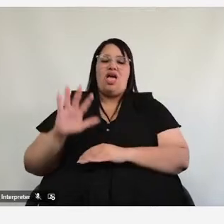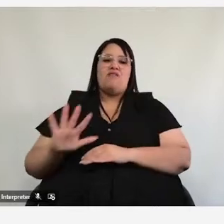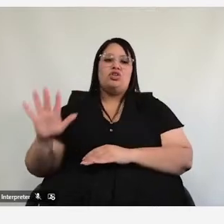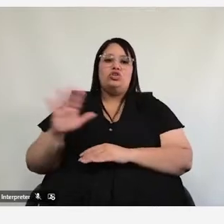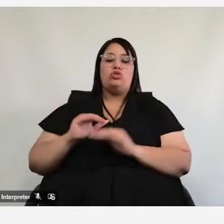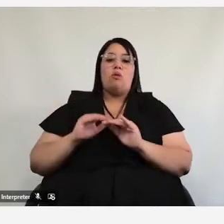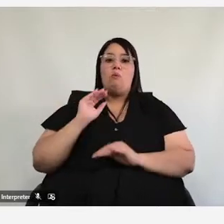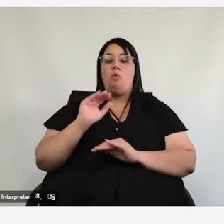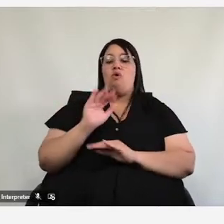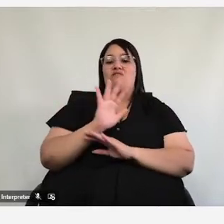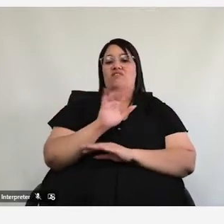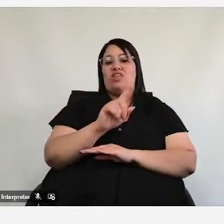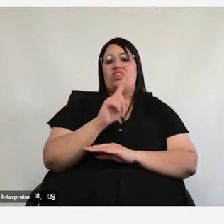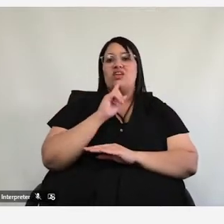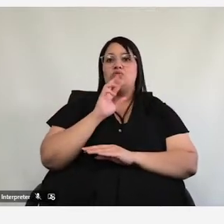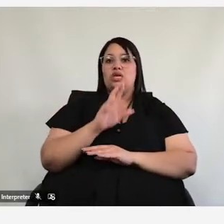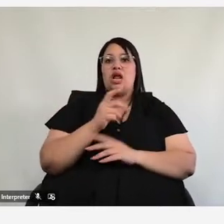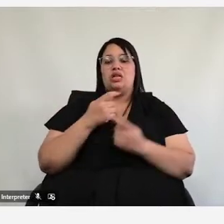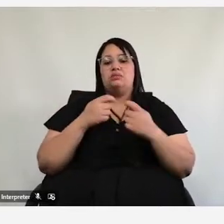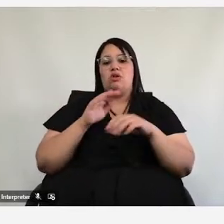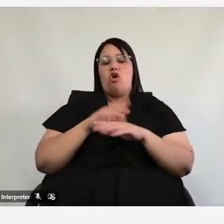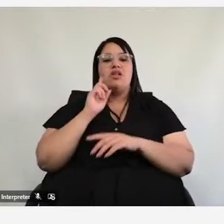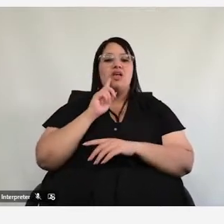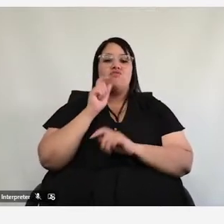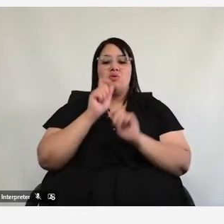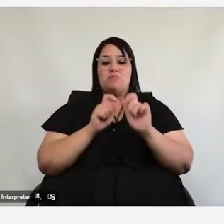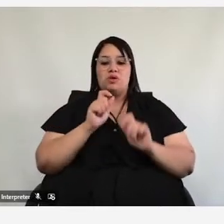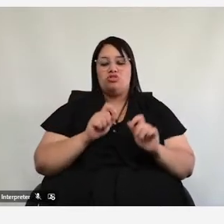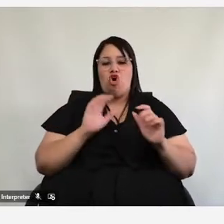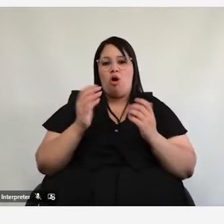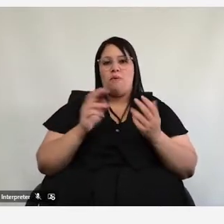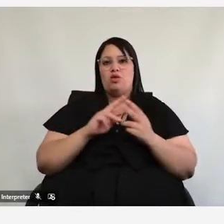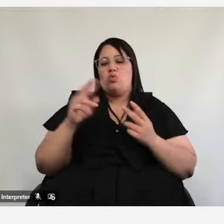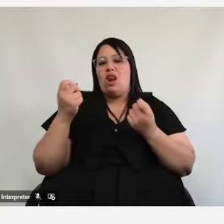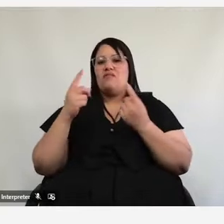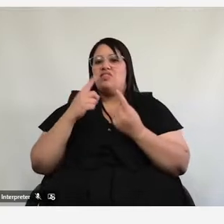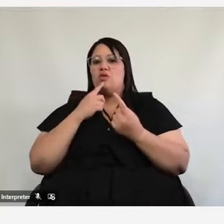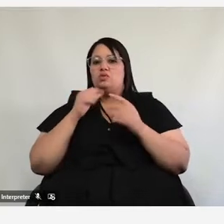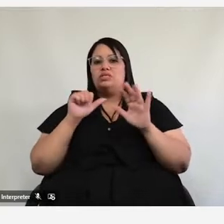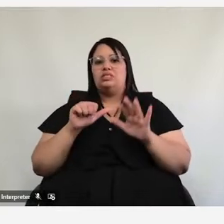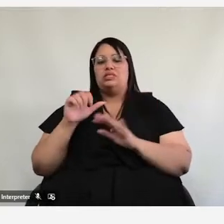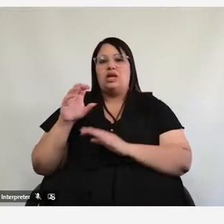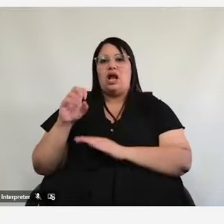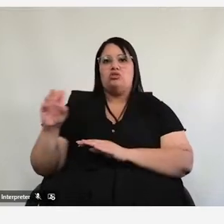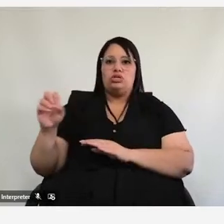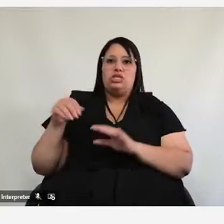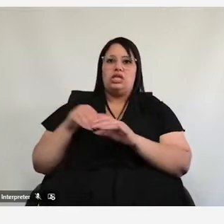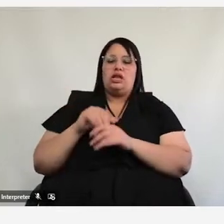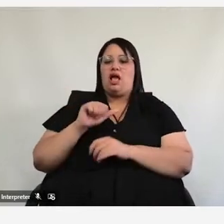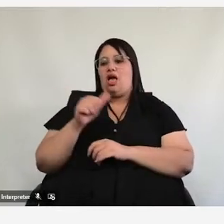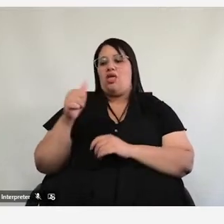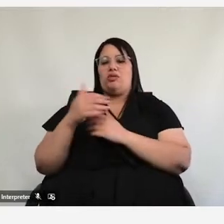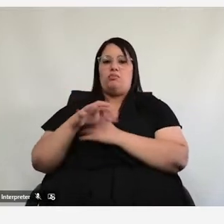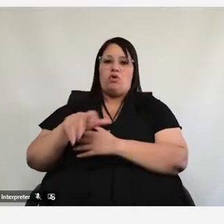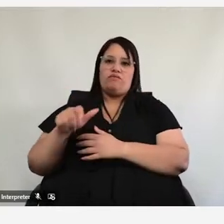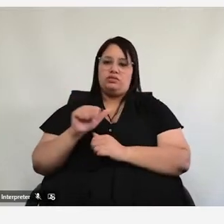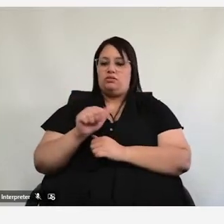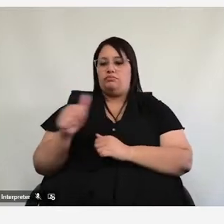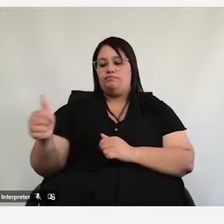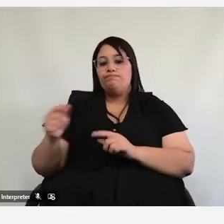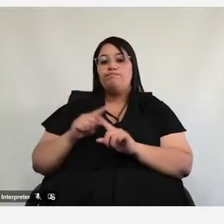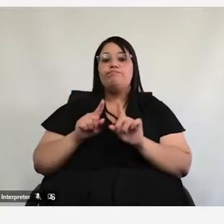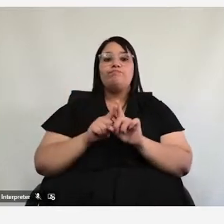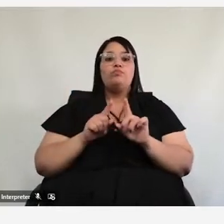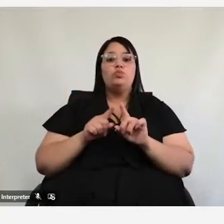than 15,000 rand on every resident compared to 11,600 in the rest of the province. This is